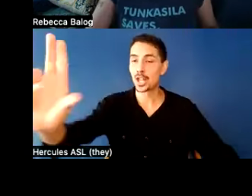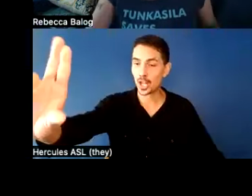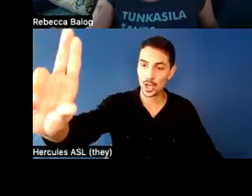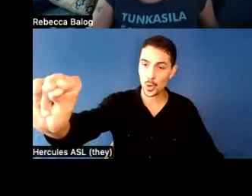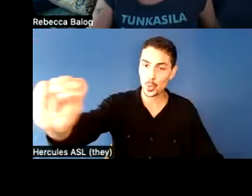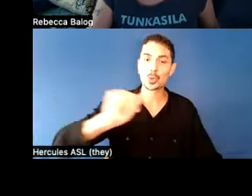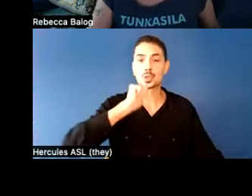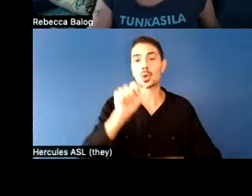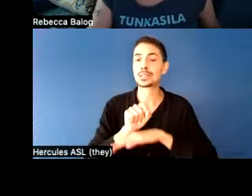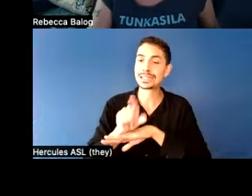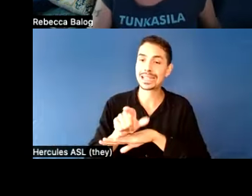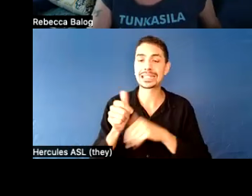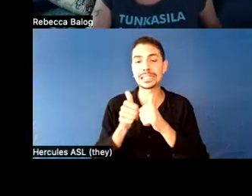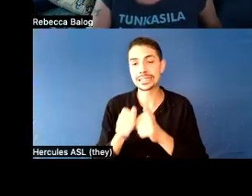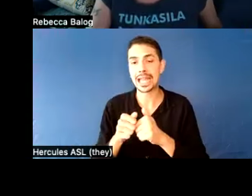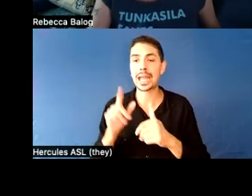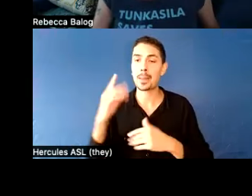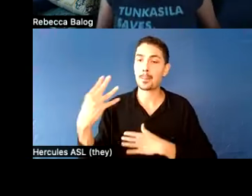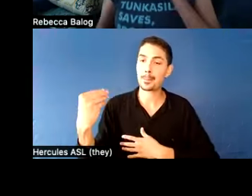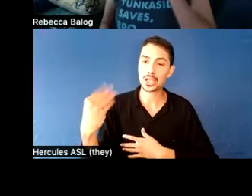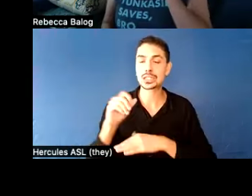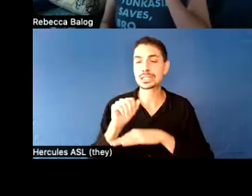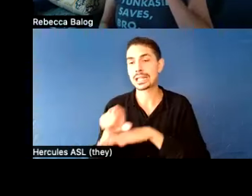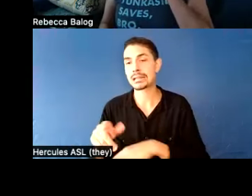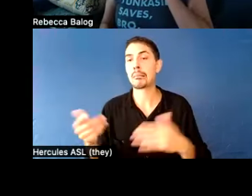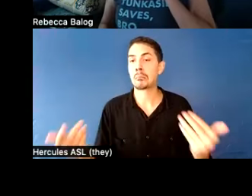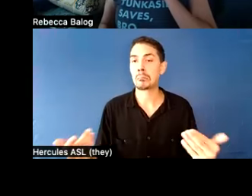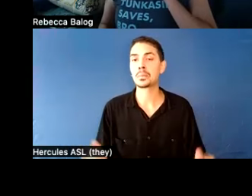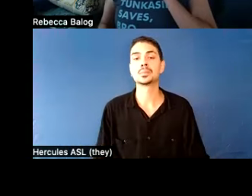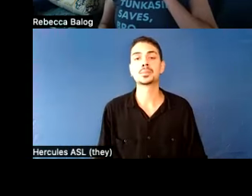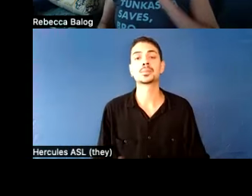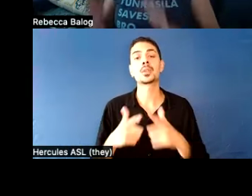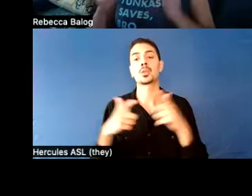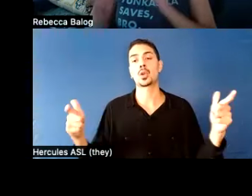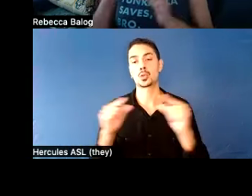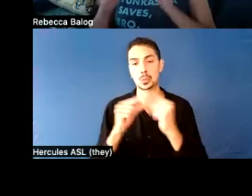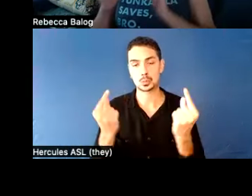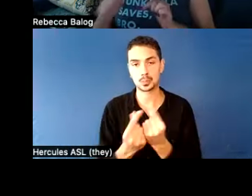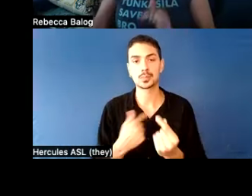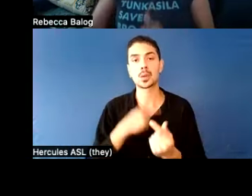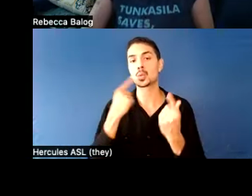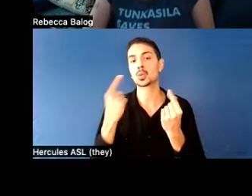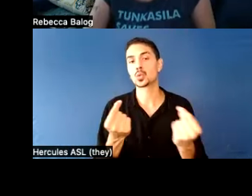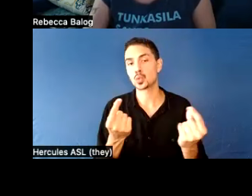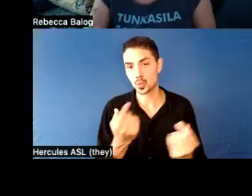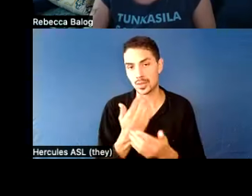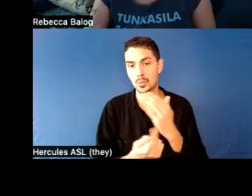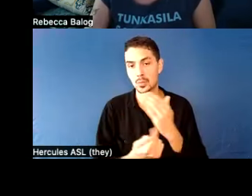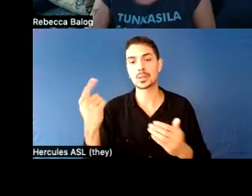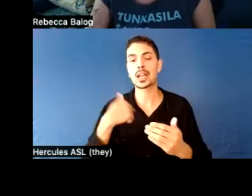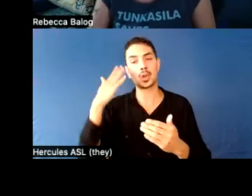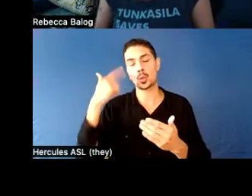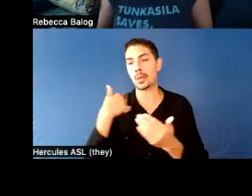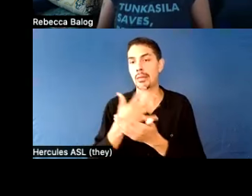take a picture of anything. So large group, and I'm gonna do every other one because I know we're running out of